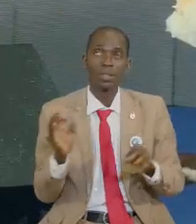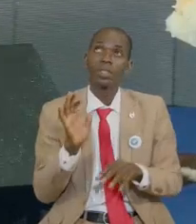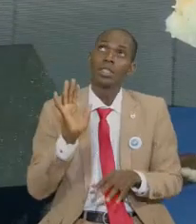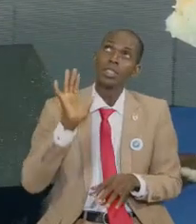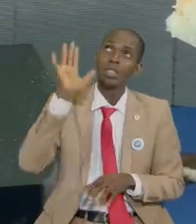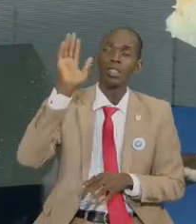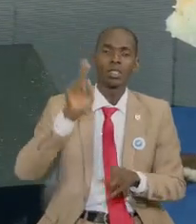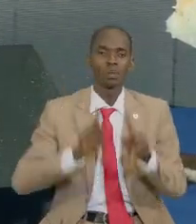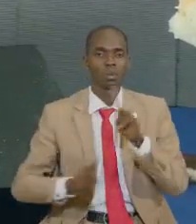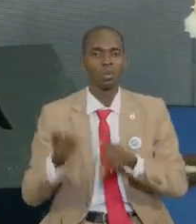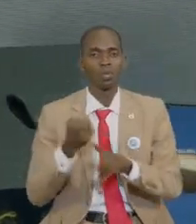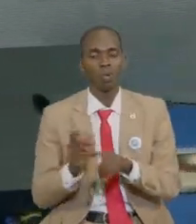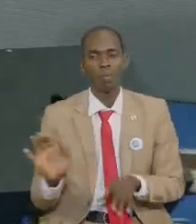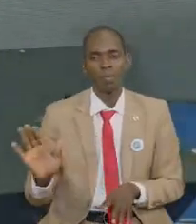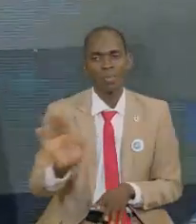their sins.